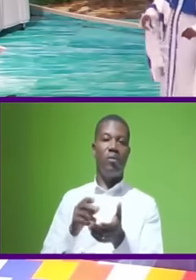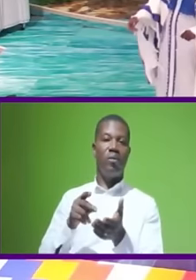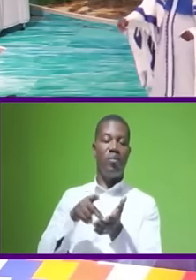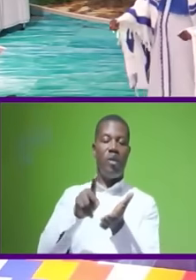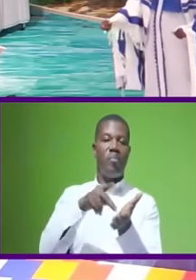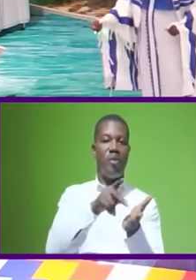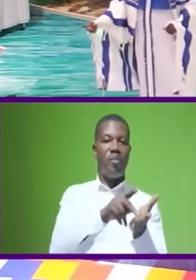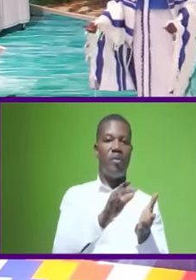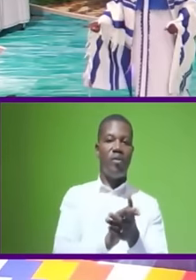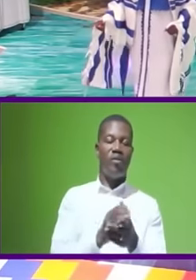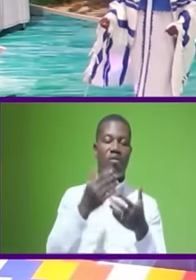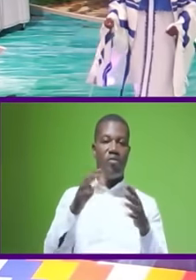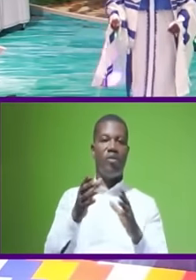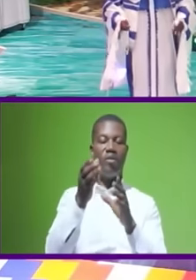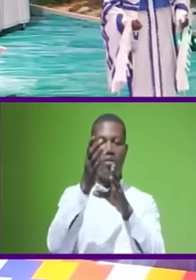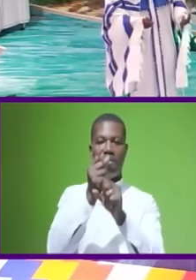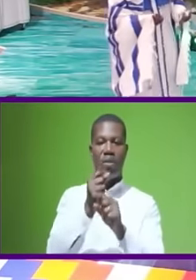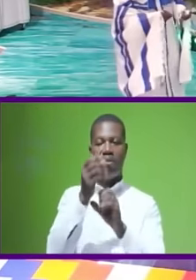Today,